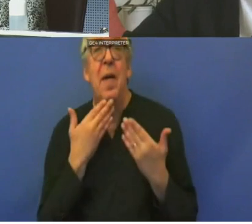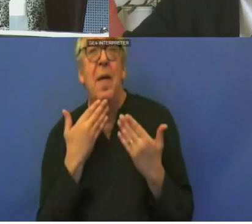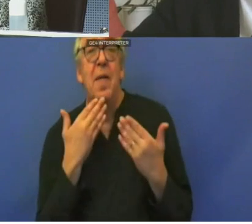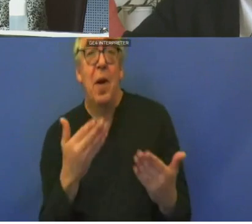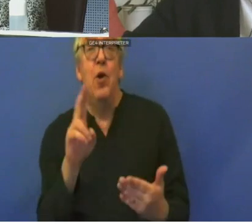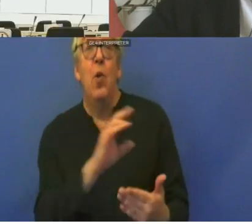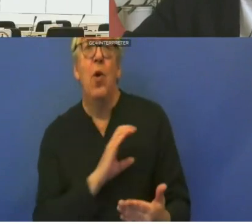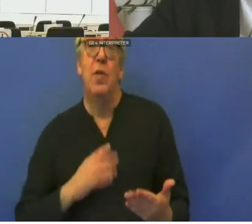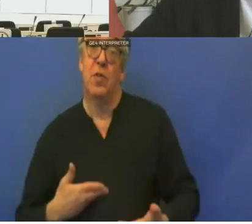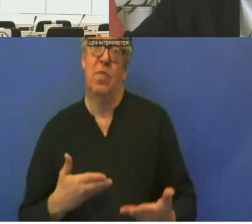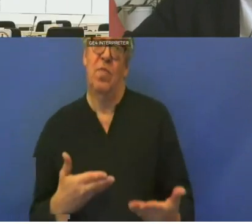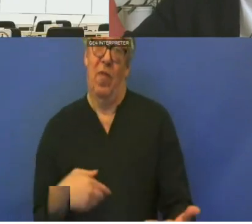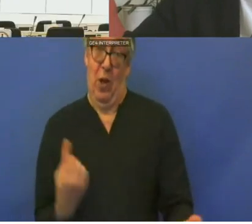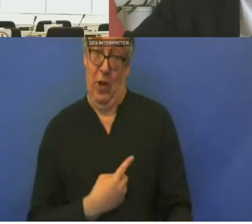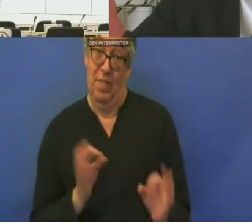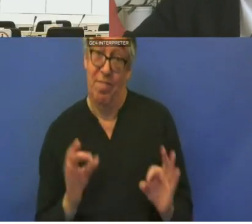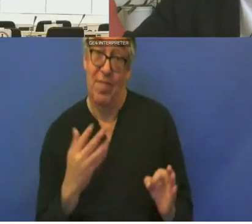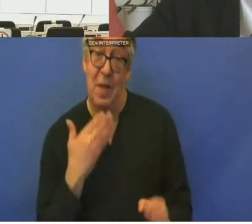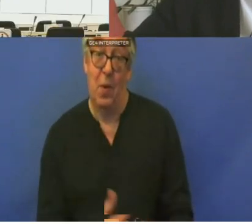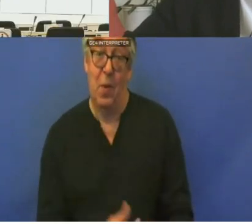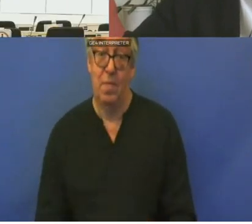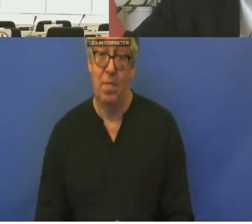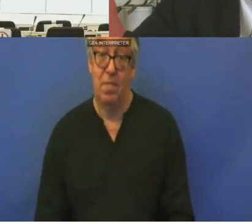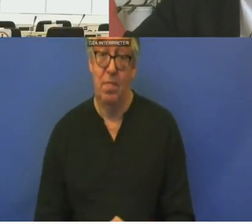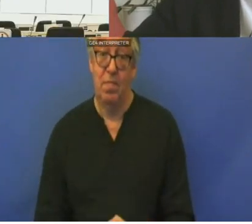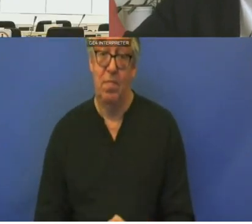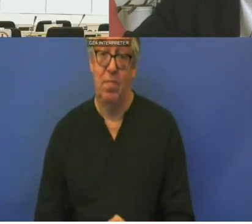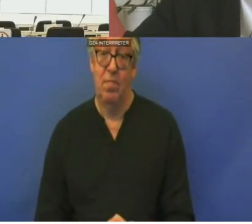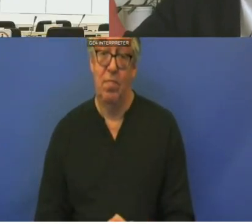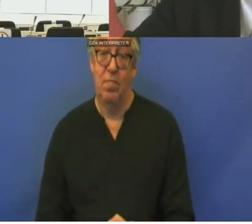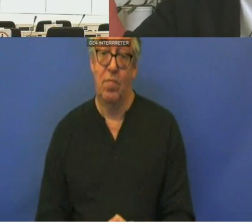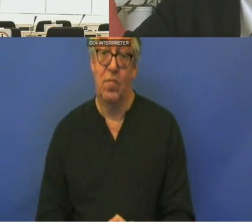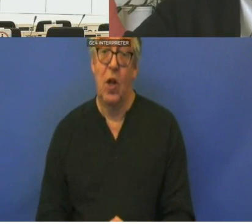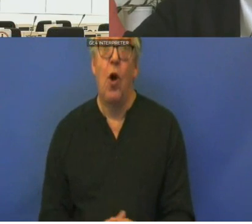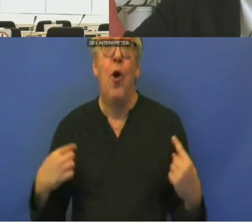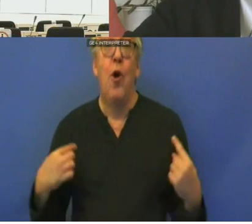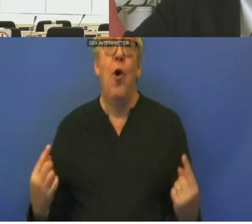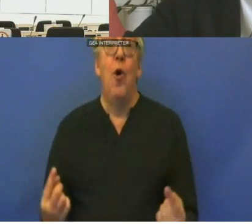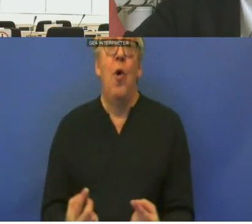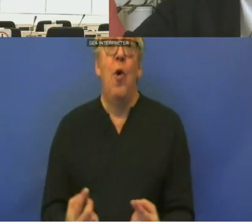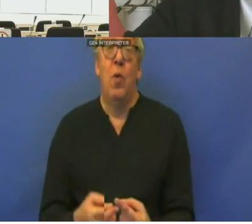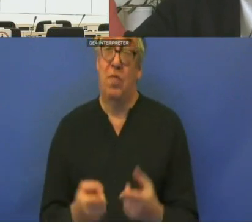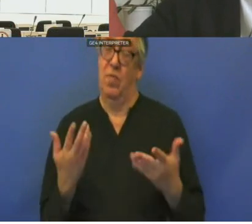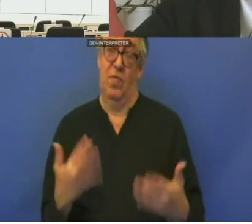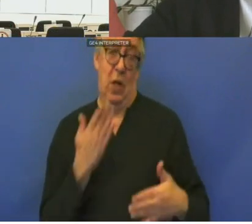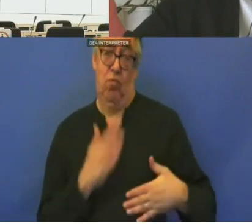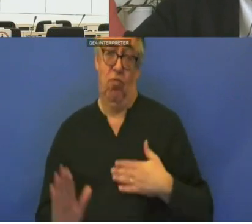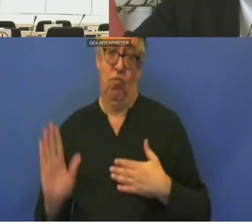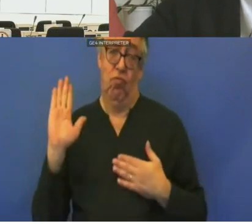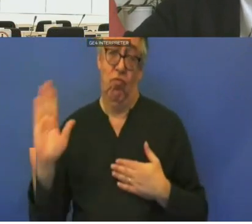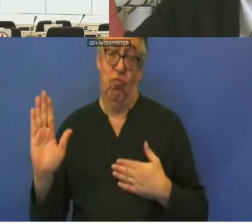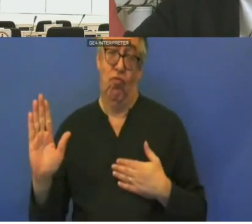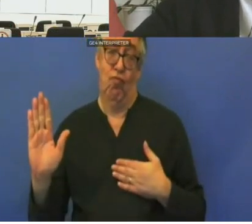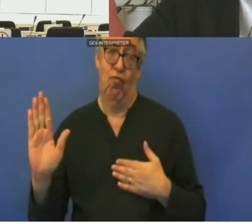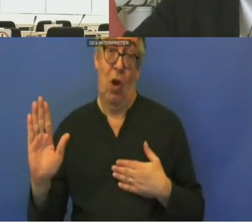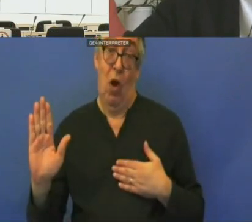what we're doing in ENGSO Youth, we are already committed to healthy lifestyles through our work. So